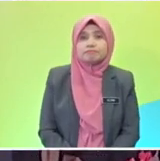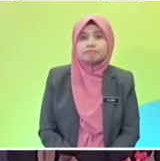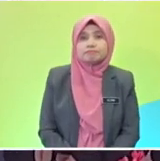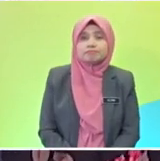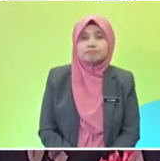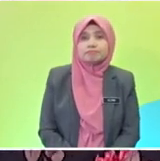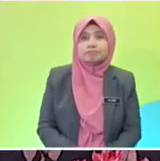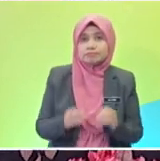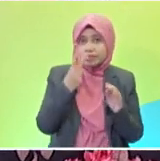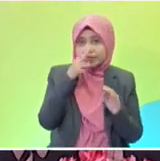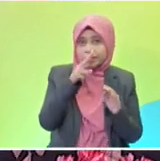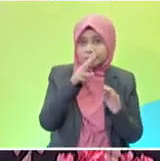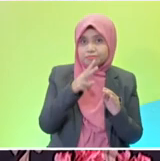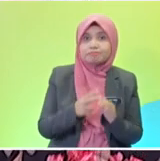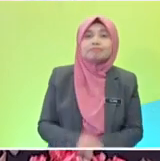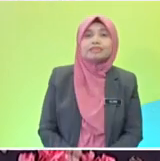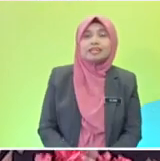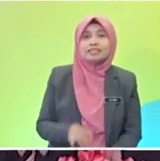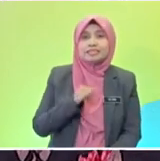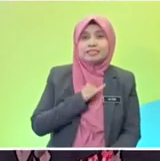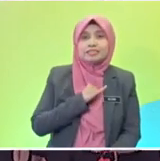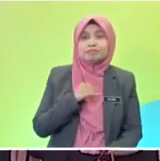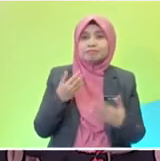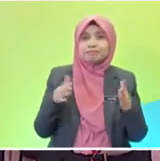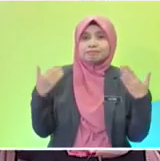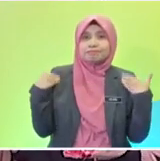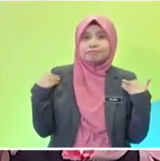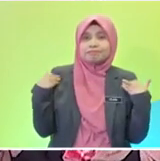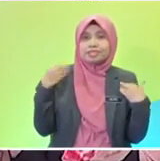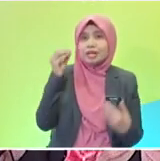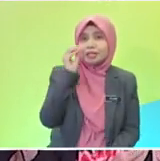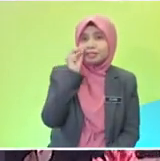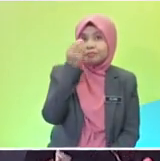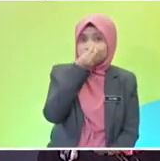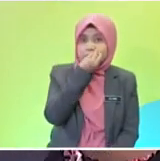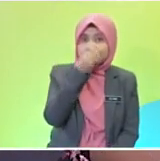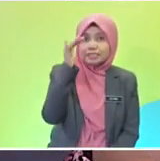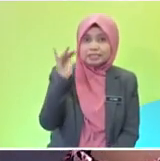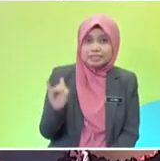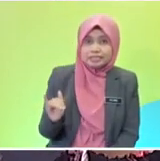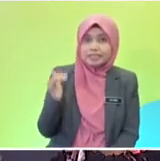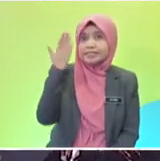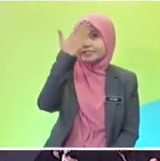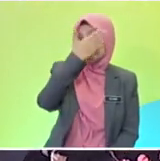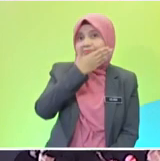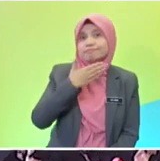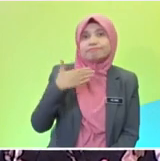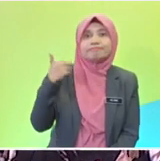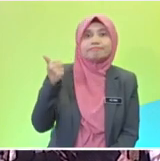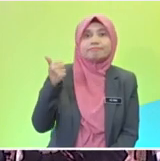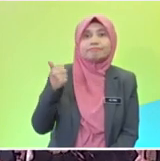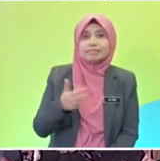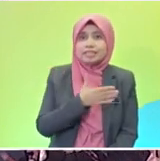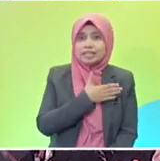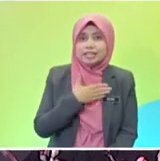Like this. Okay, so I have you here with me. So nice. A beautiful red flower.